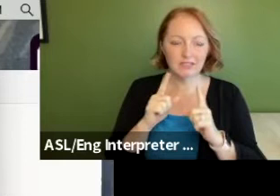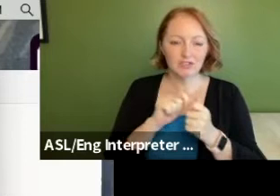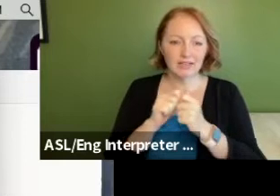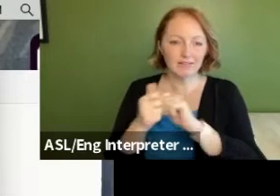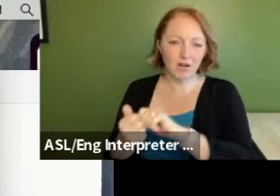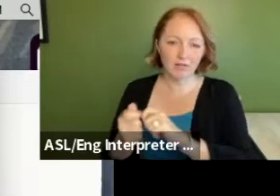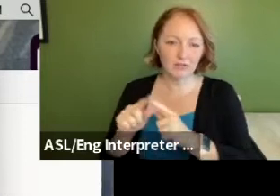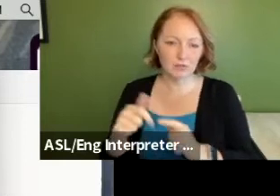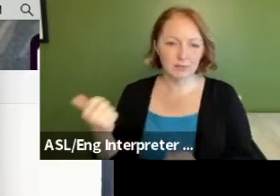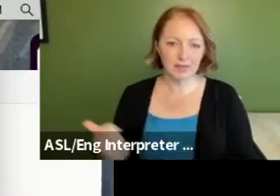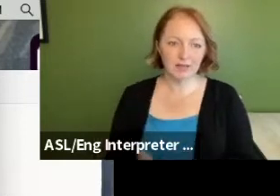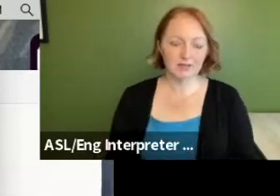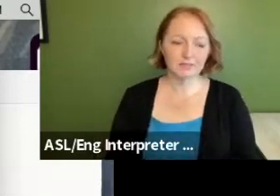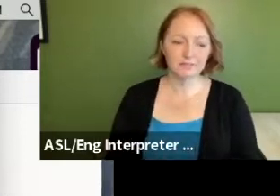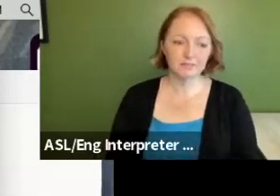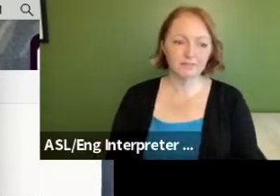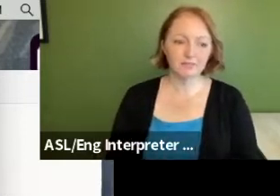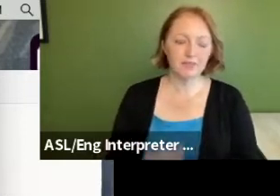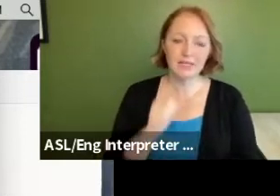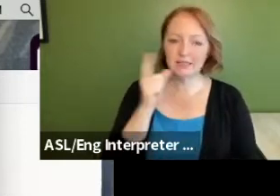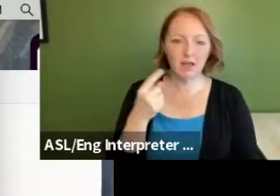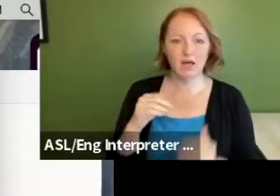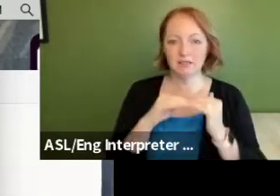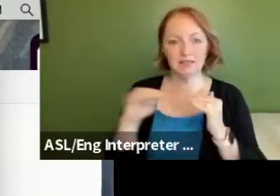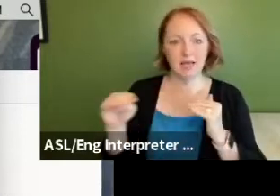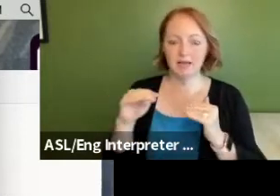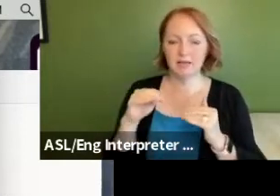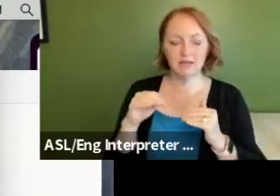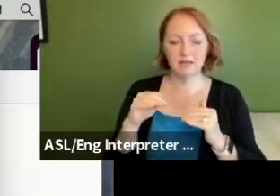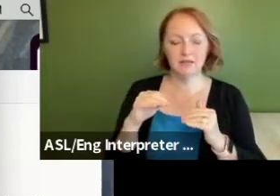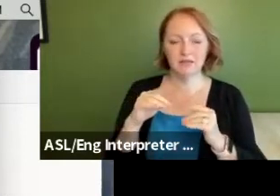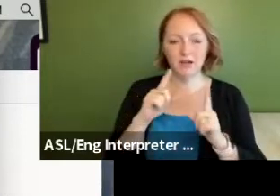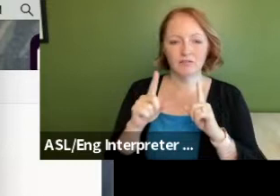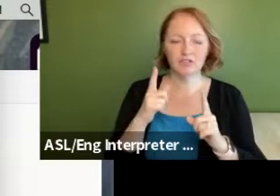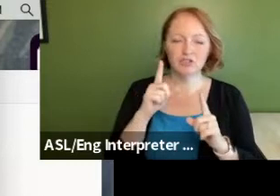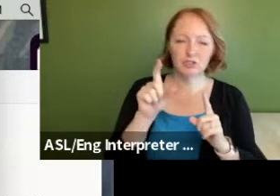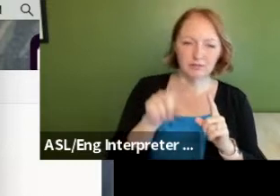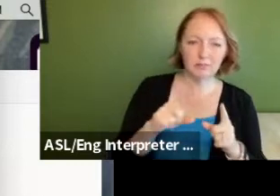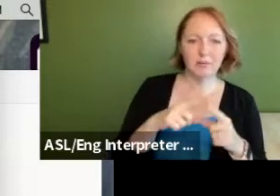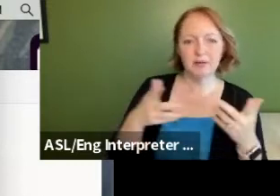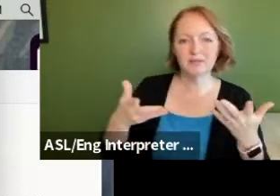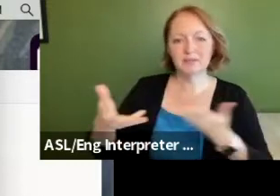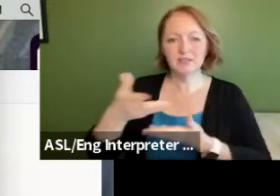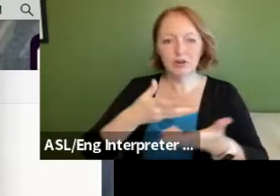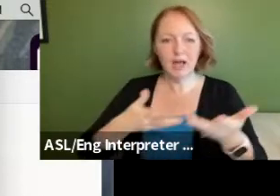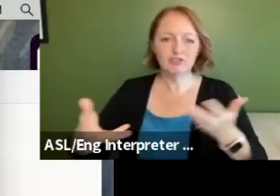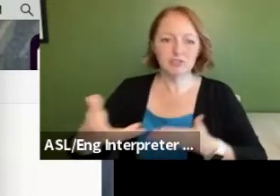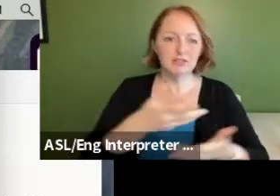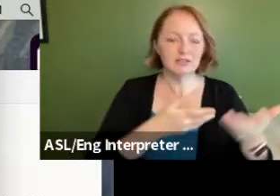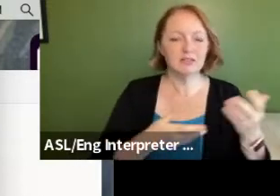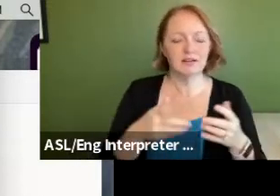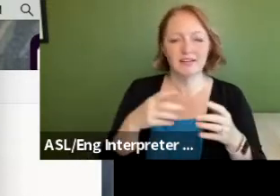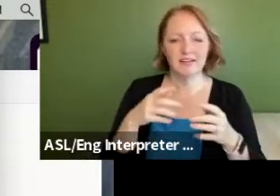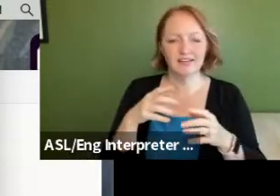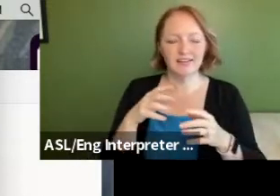into something else. So it's not a static conversation. She may pose a question, but because of the interactions, the way we go about it, the